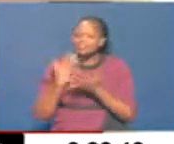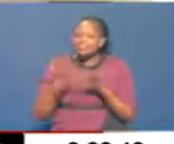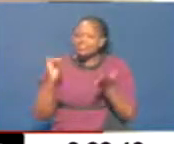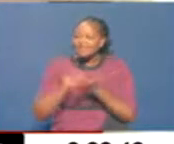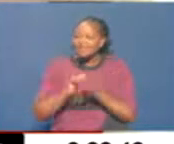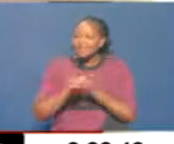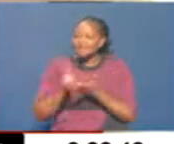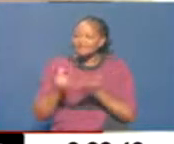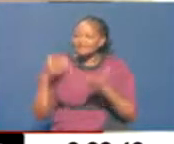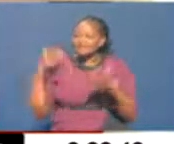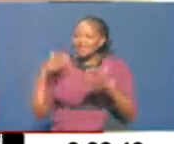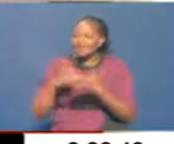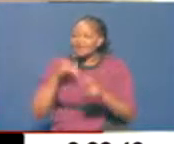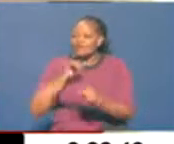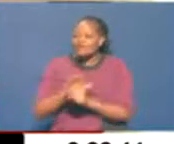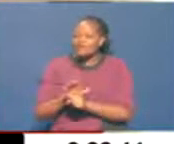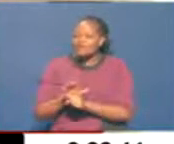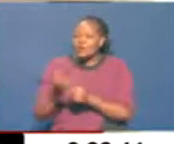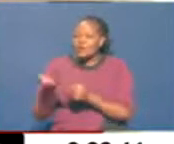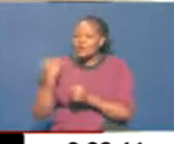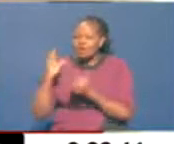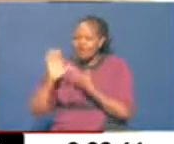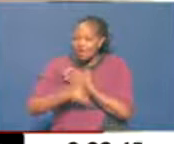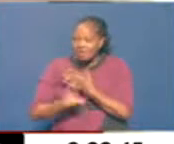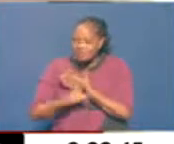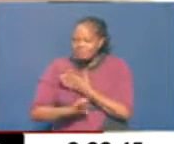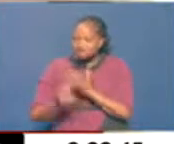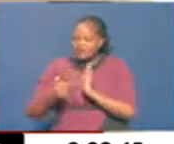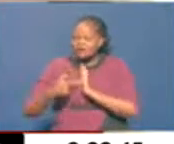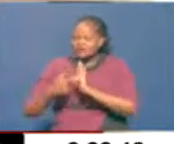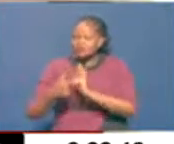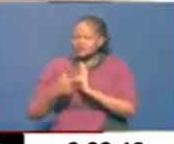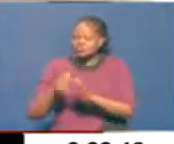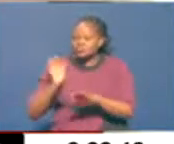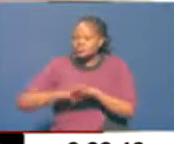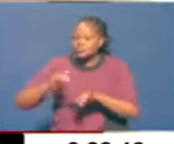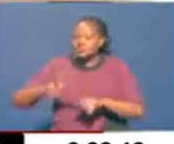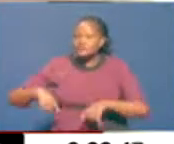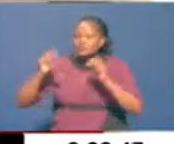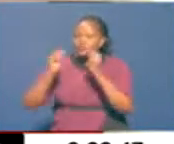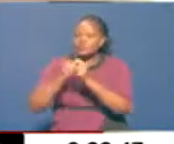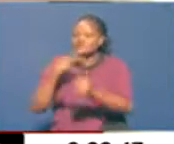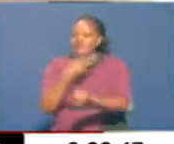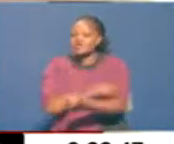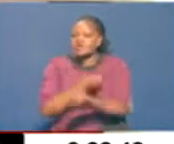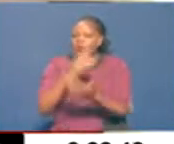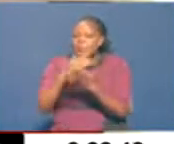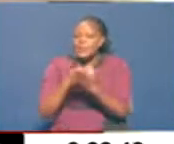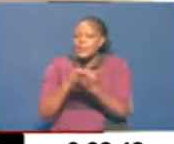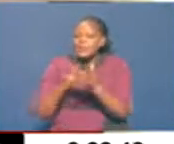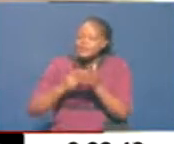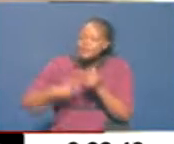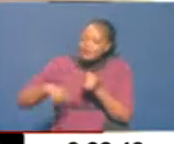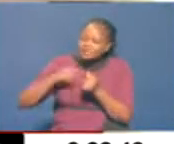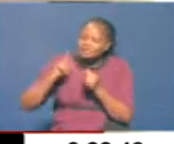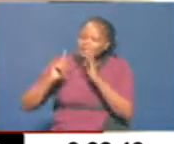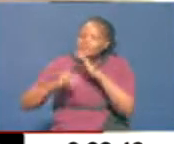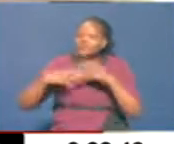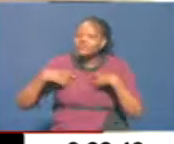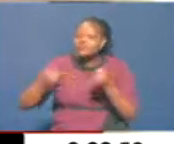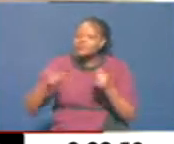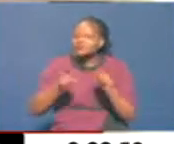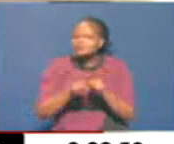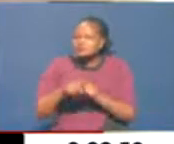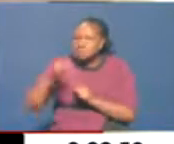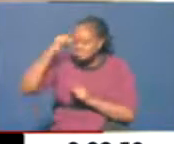Mm-hmm. Countries who've gone before us in this have demonstrated good success with vaccination programs. And so for us in the Ministry of Health, for us as government,